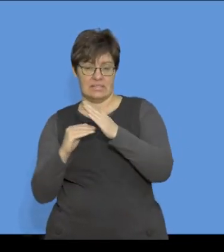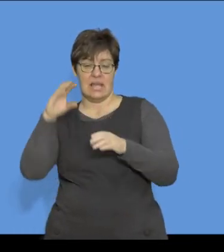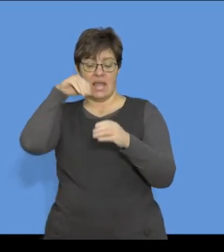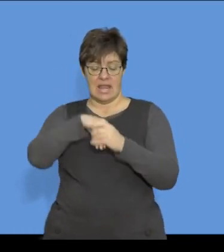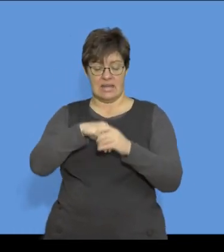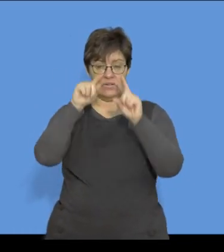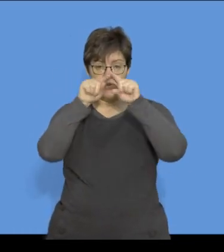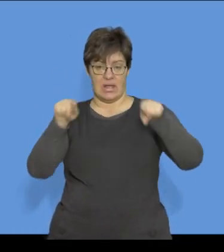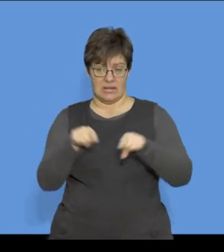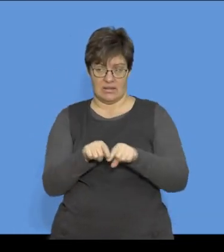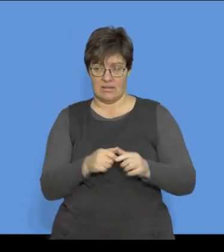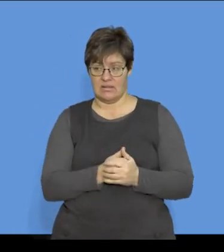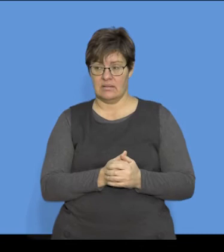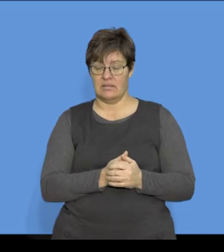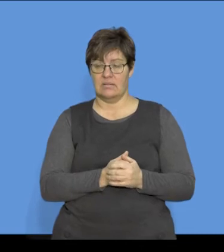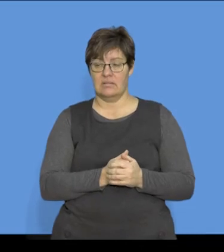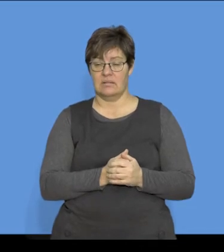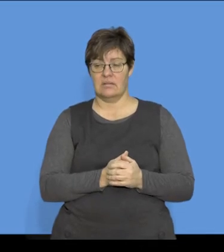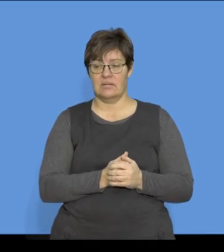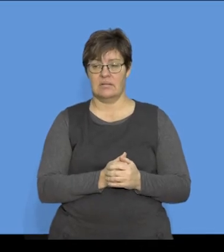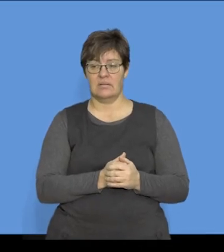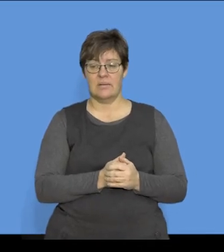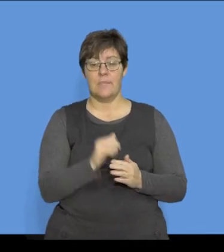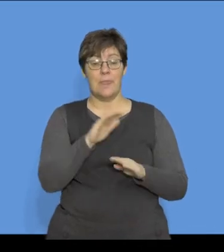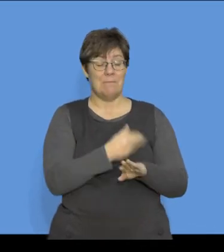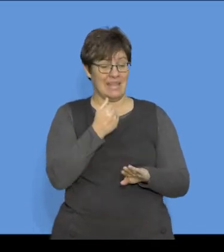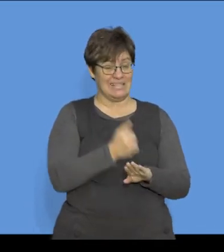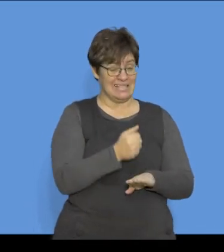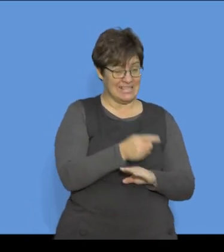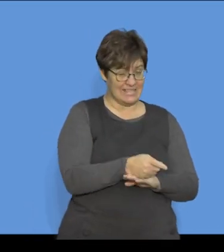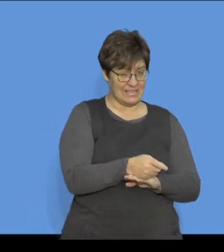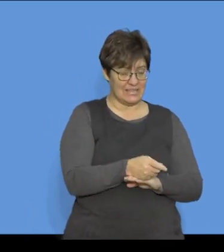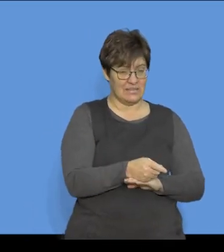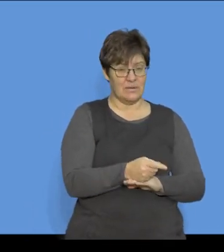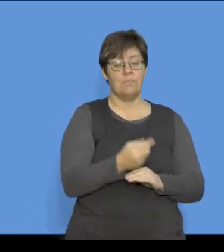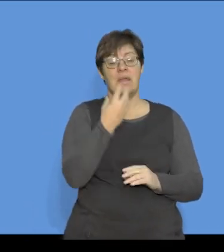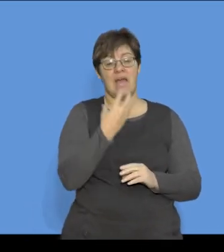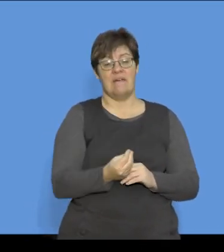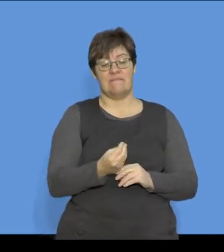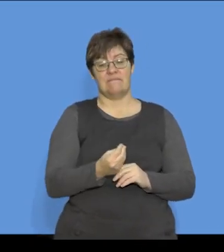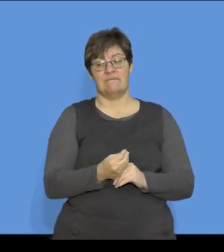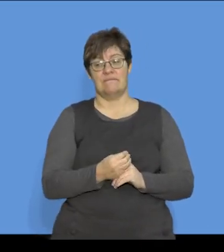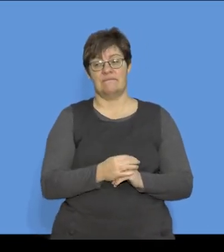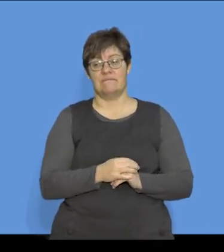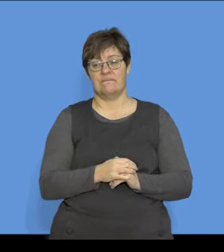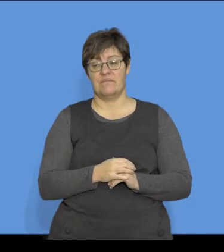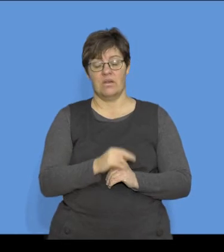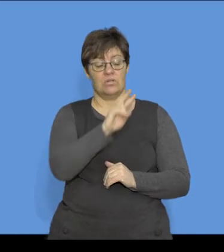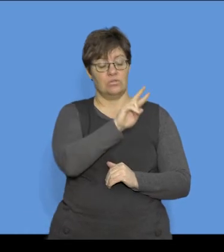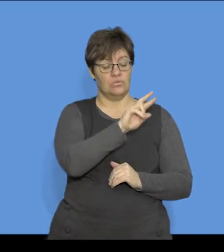triangle. And then from there, based on this, I will just say I have 2A